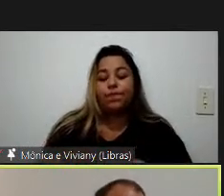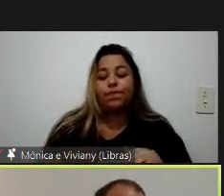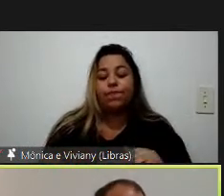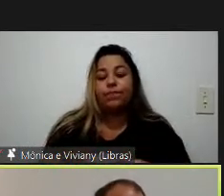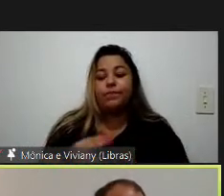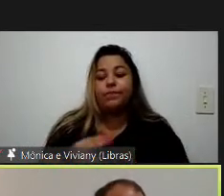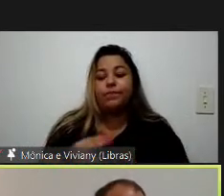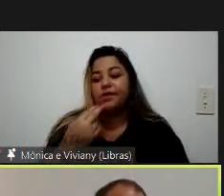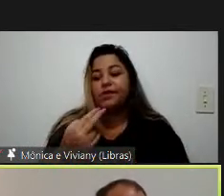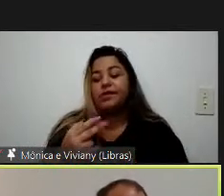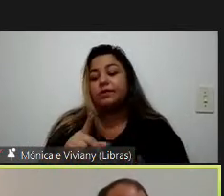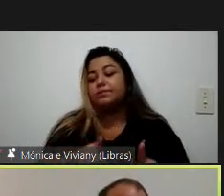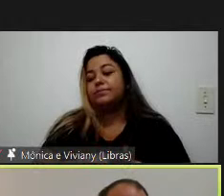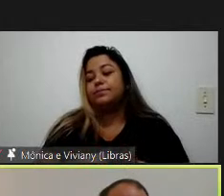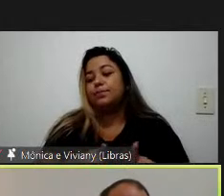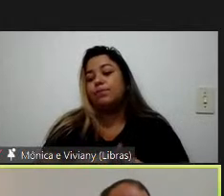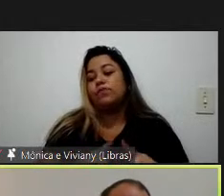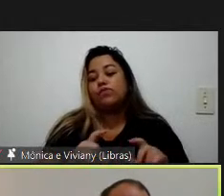primary healthcare delivery.